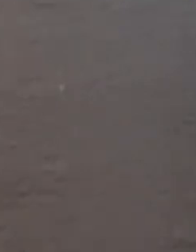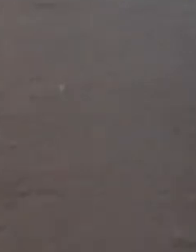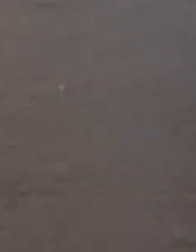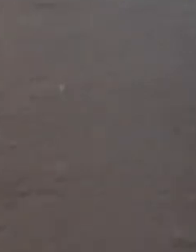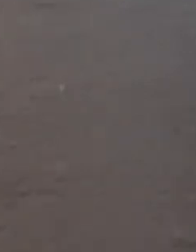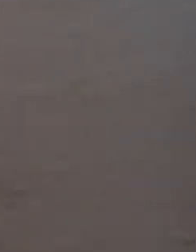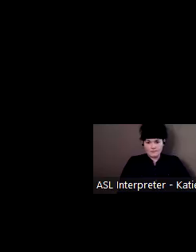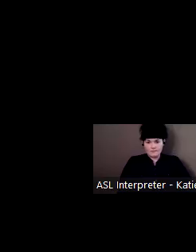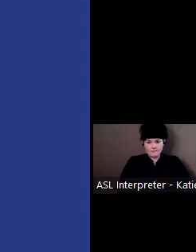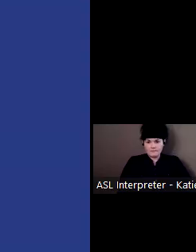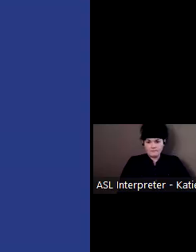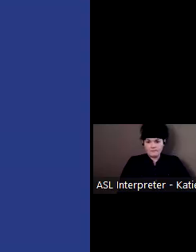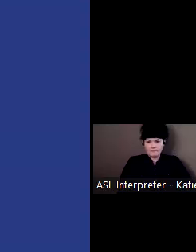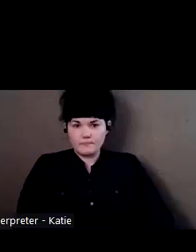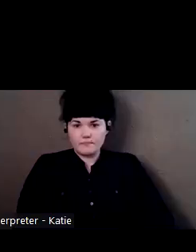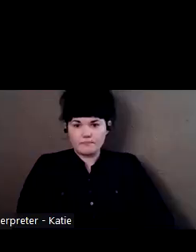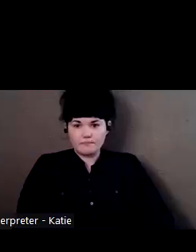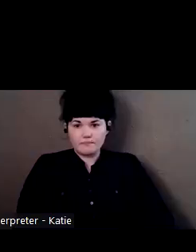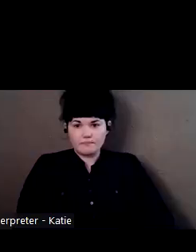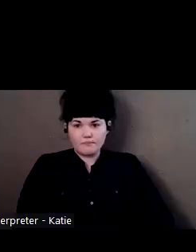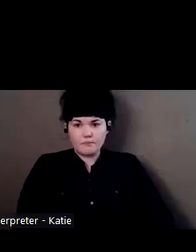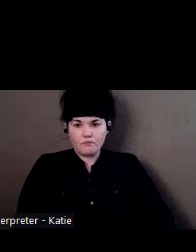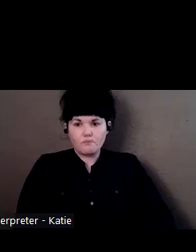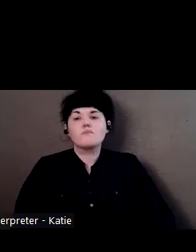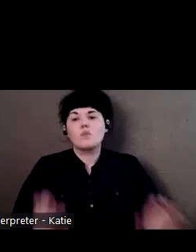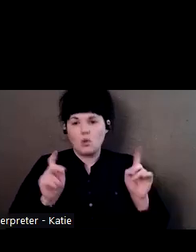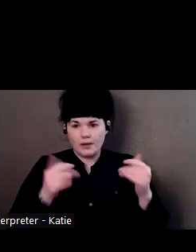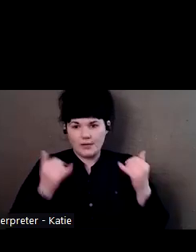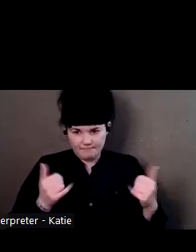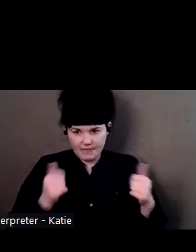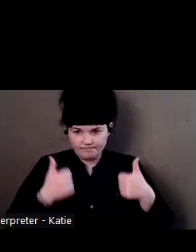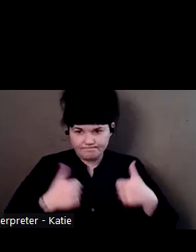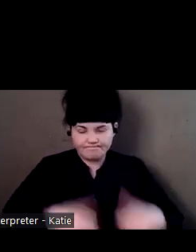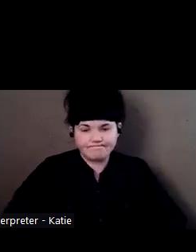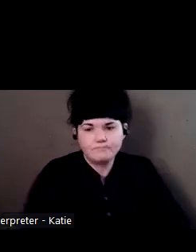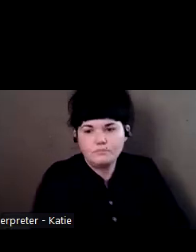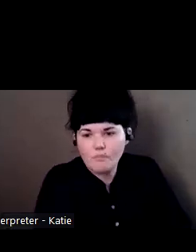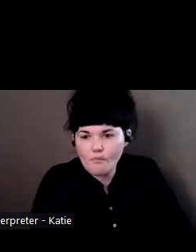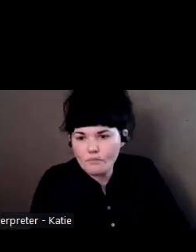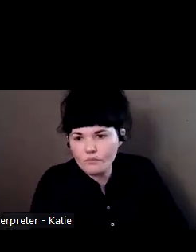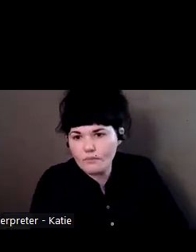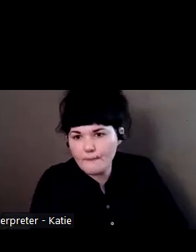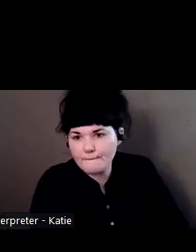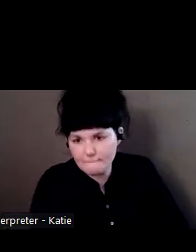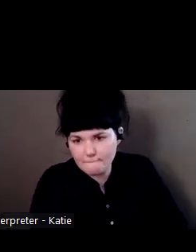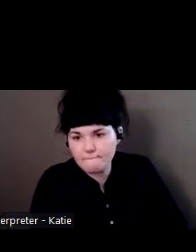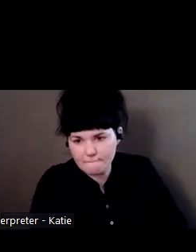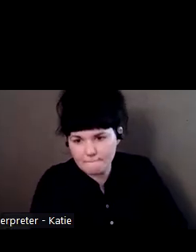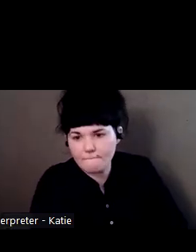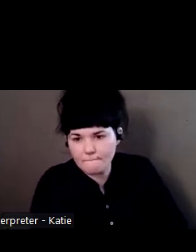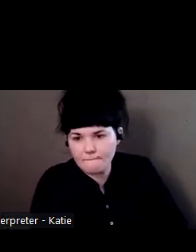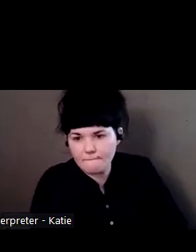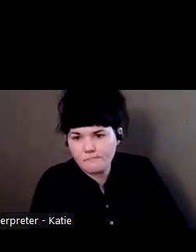Yeah, it's still blank. Let's see. Okay, there we go. How about now? Yep. Good now?